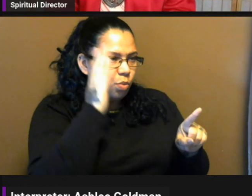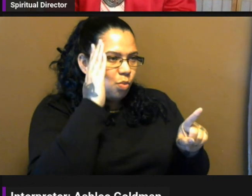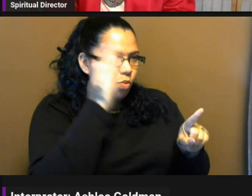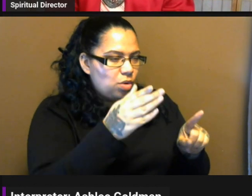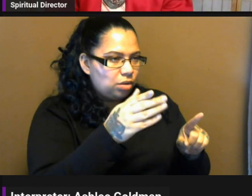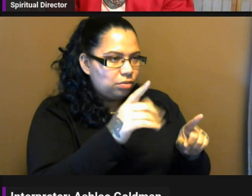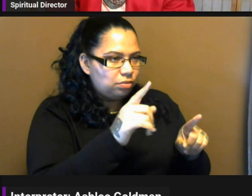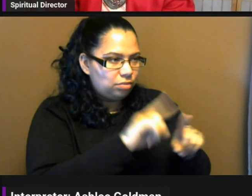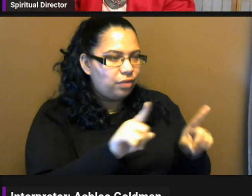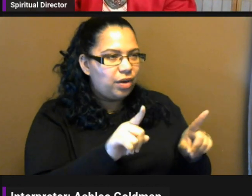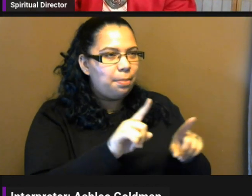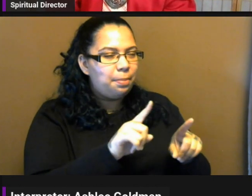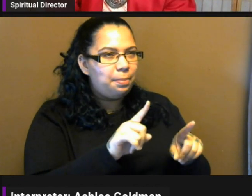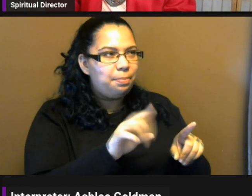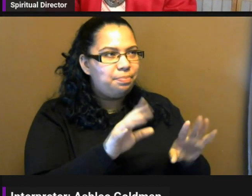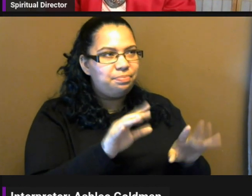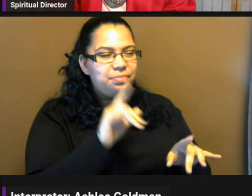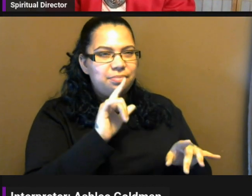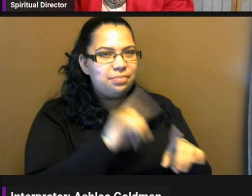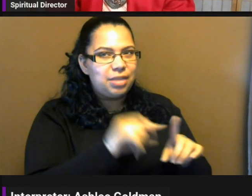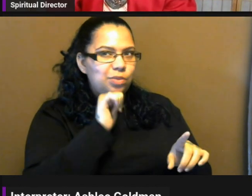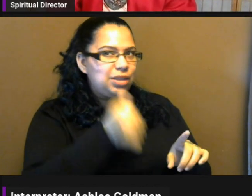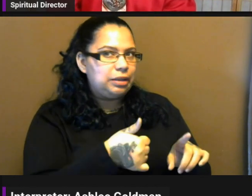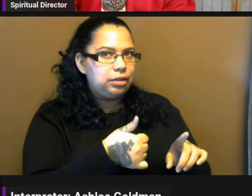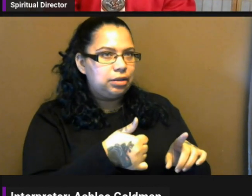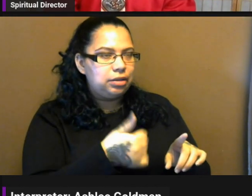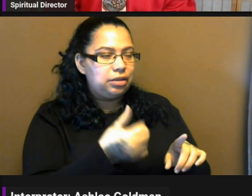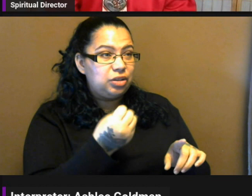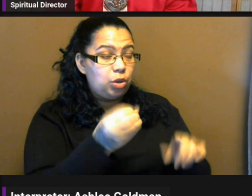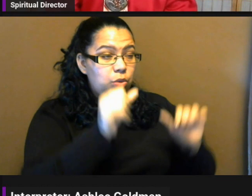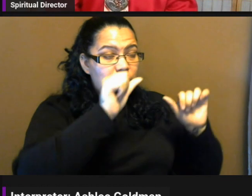And yet you didn't. So you couldn't.